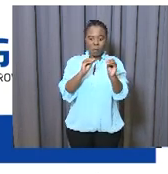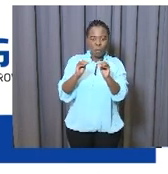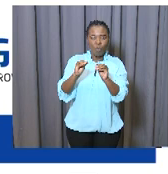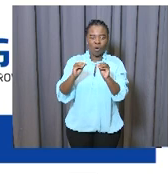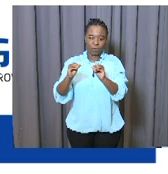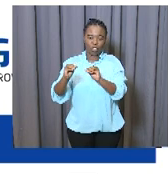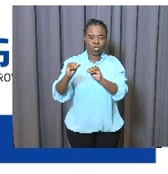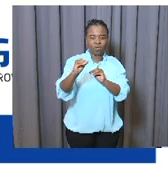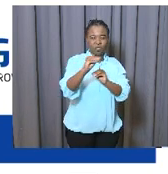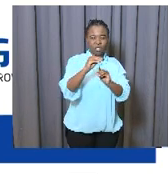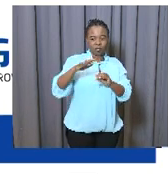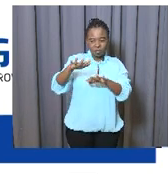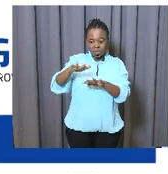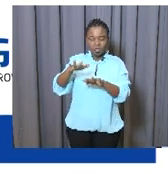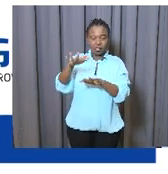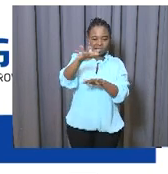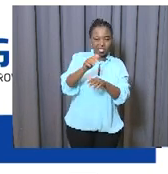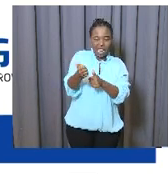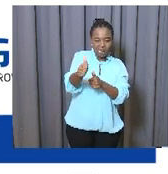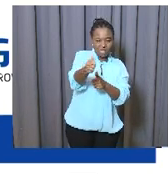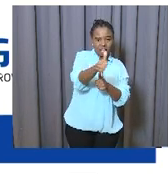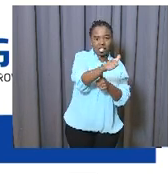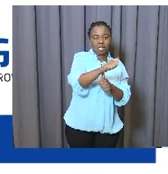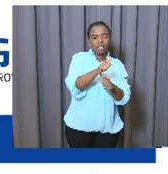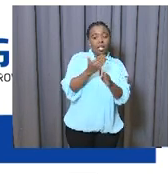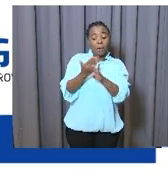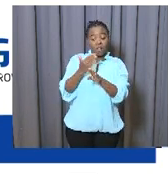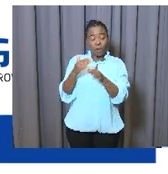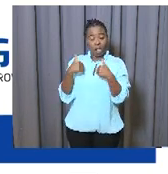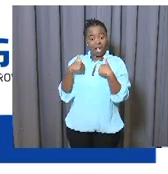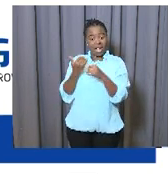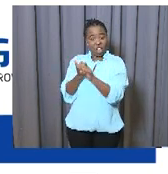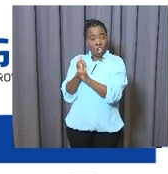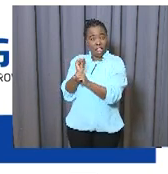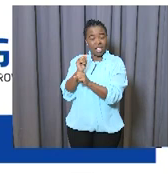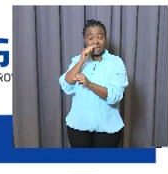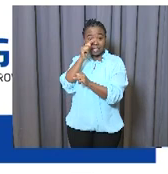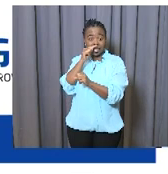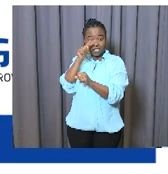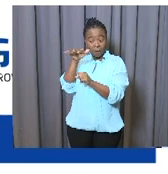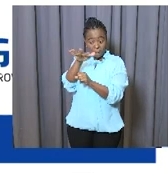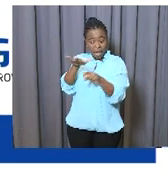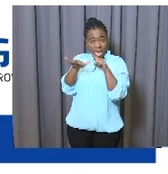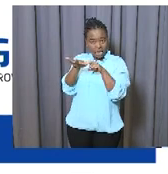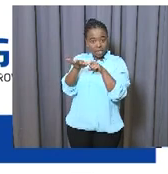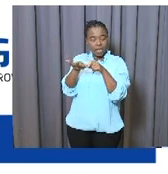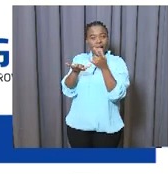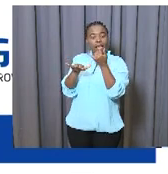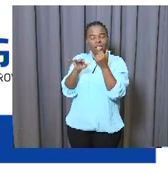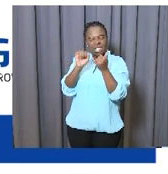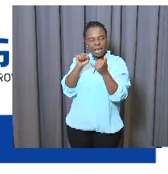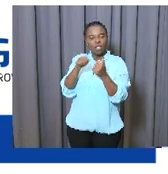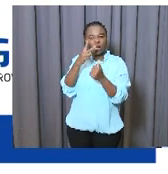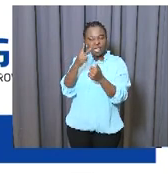The hotspots that were the hotspots in the early phases of the pandemic in the suburbs, those areas, yes, we